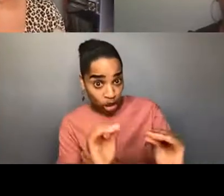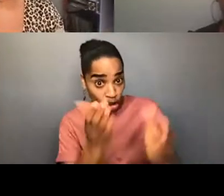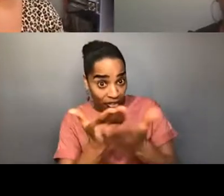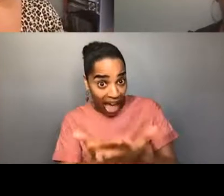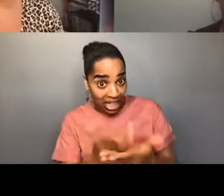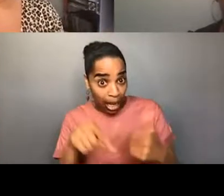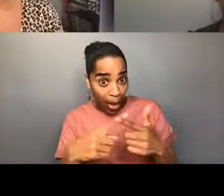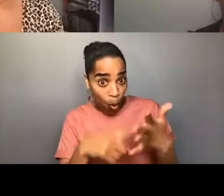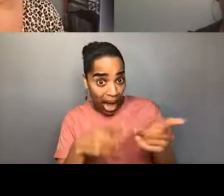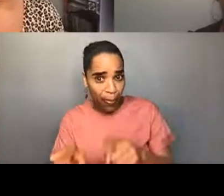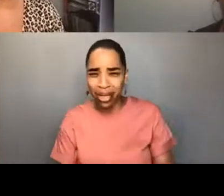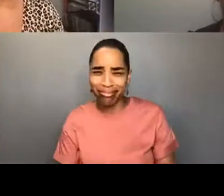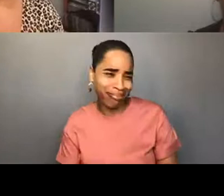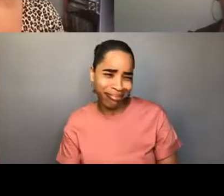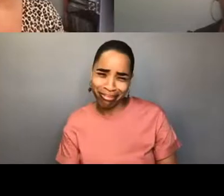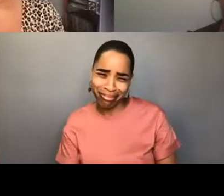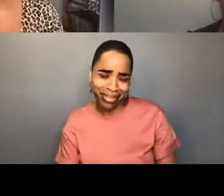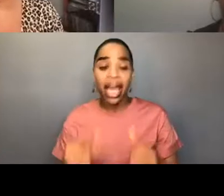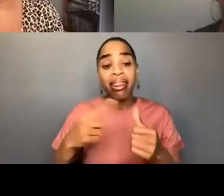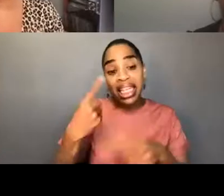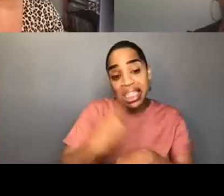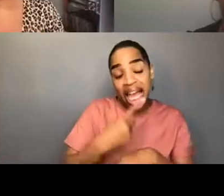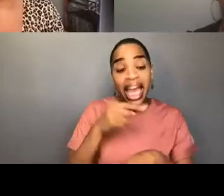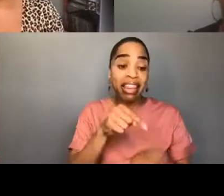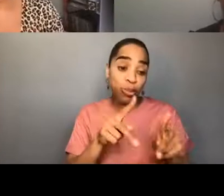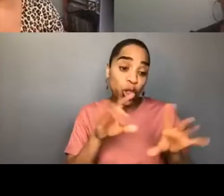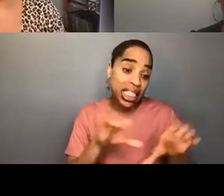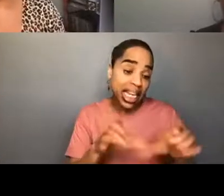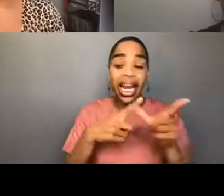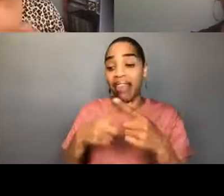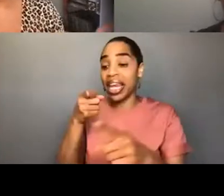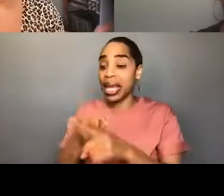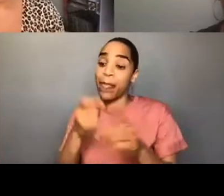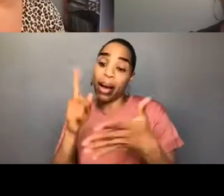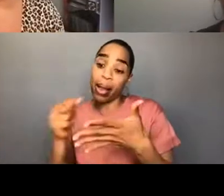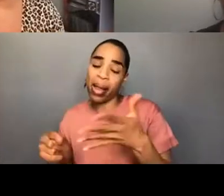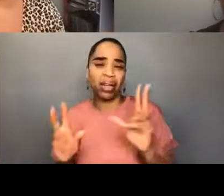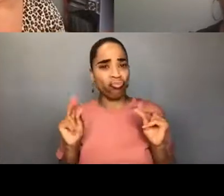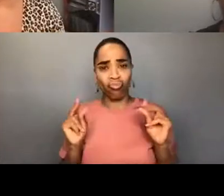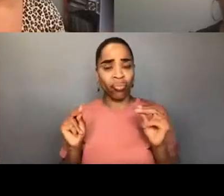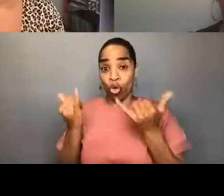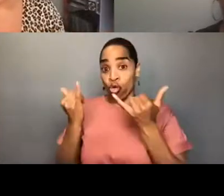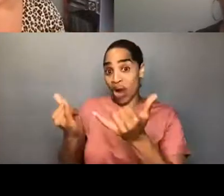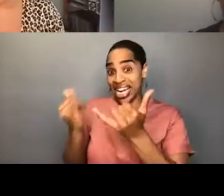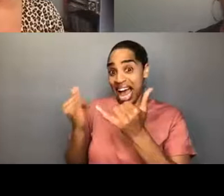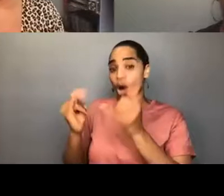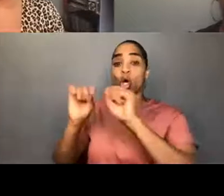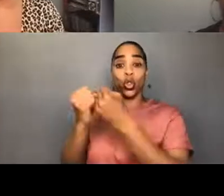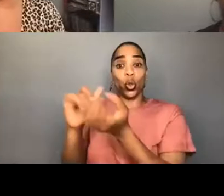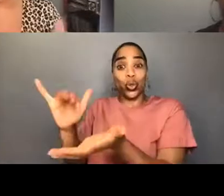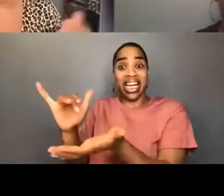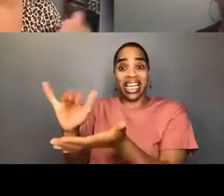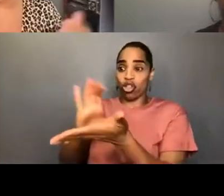of what happened. This happened on this date, this person did it, and this was the impact. The social studies curriculum that we